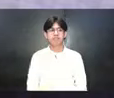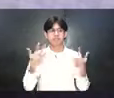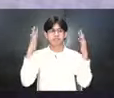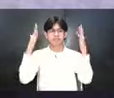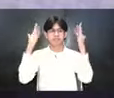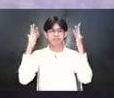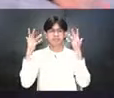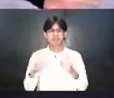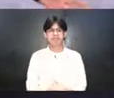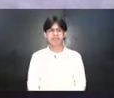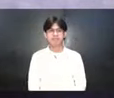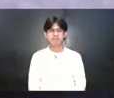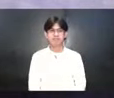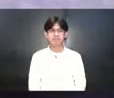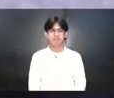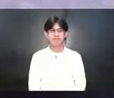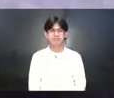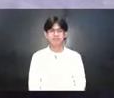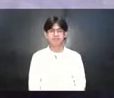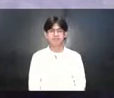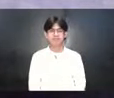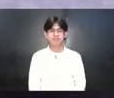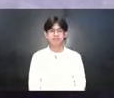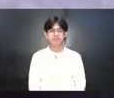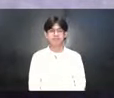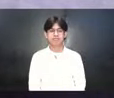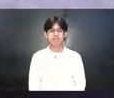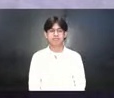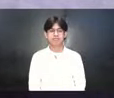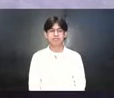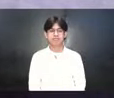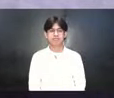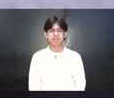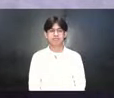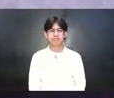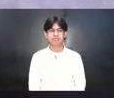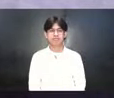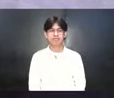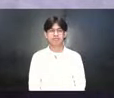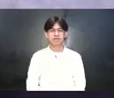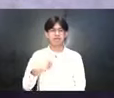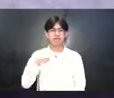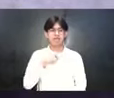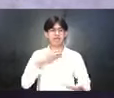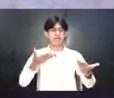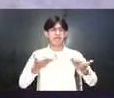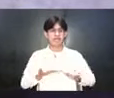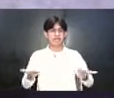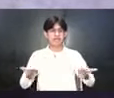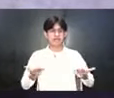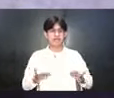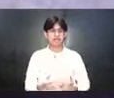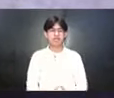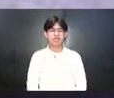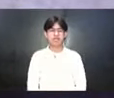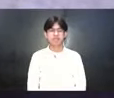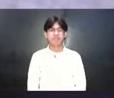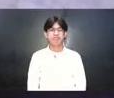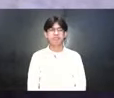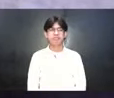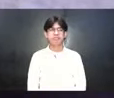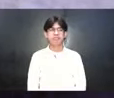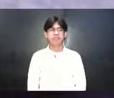Welcome to our beautiful home, and we hope that you had a warm welcome here. Okay, let's all extend our reach to